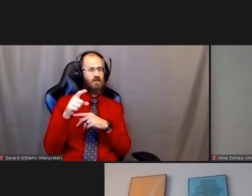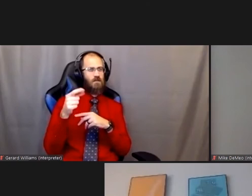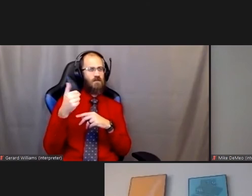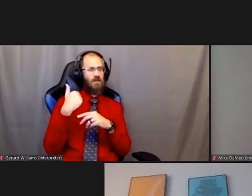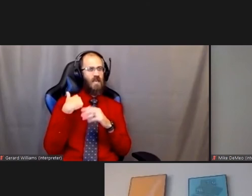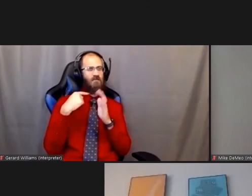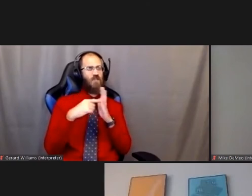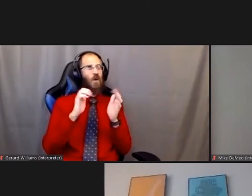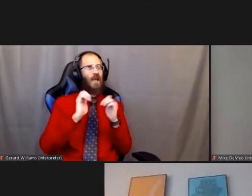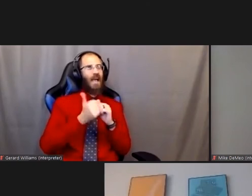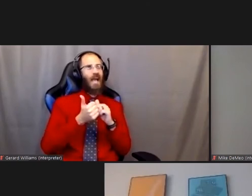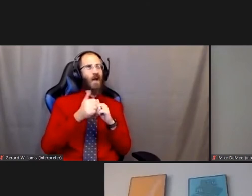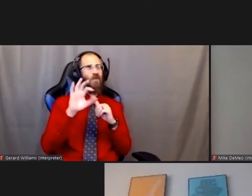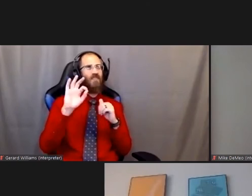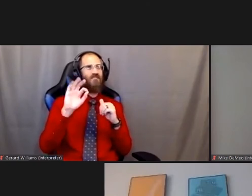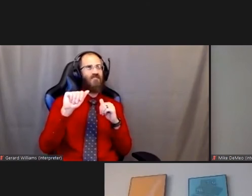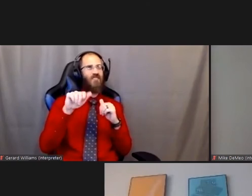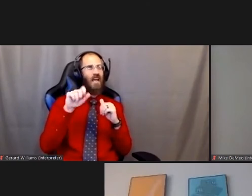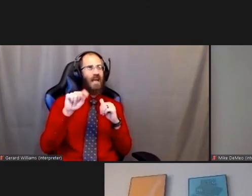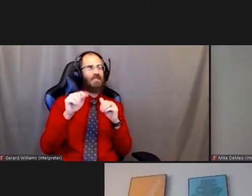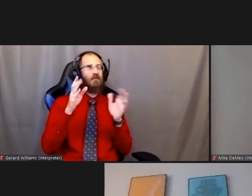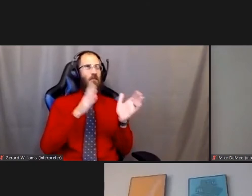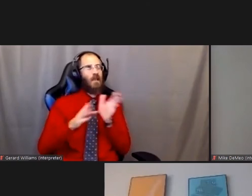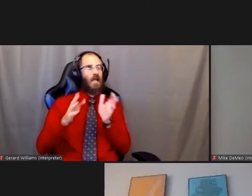Chairman's Fast Plan is working, how well it's working? Thank you.